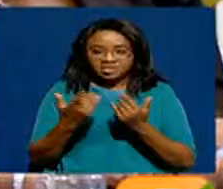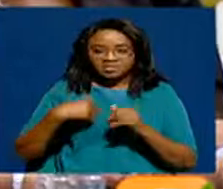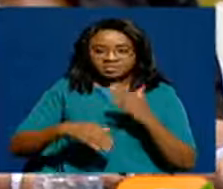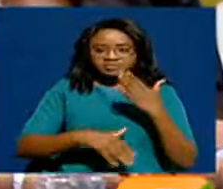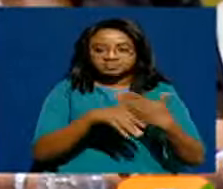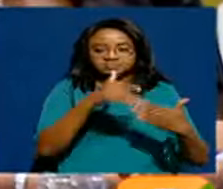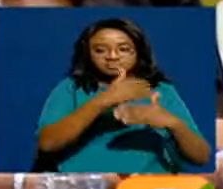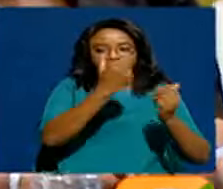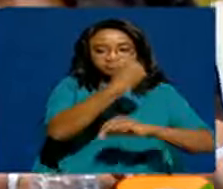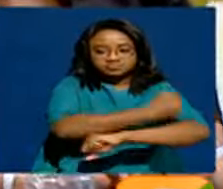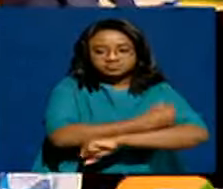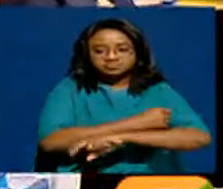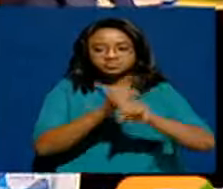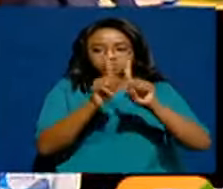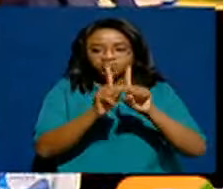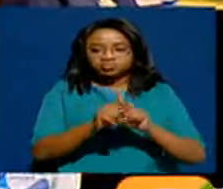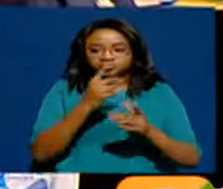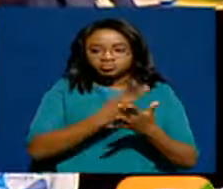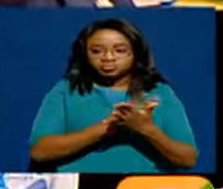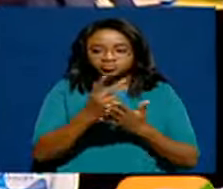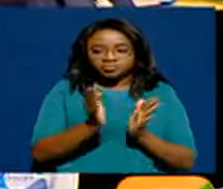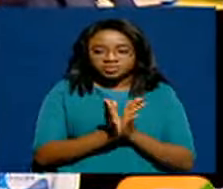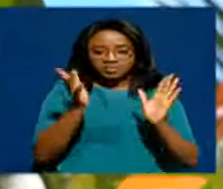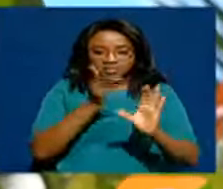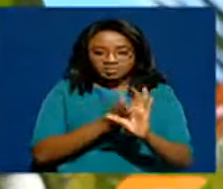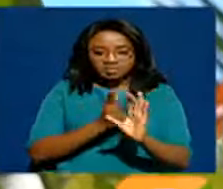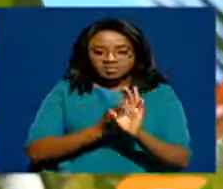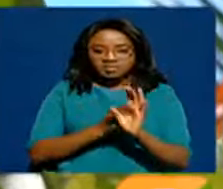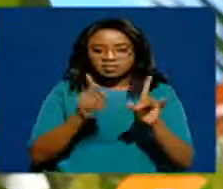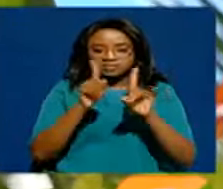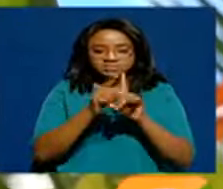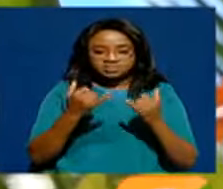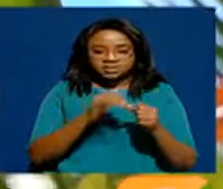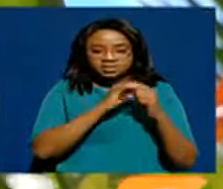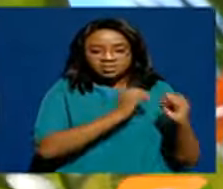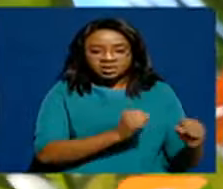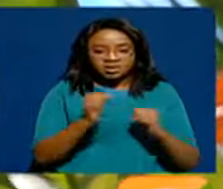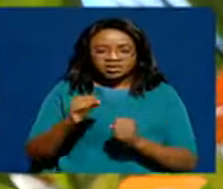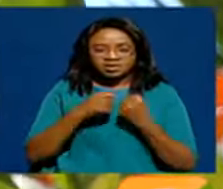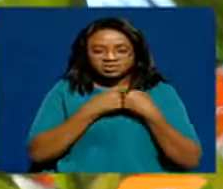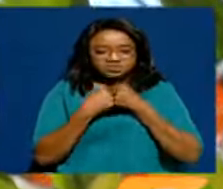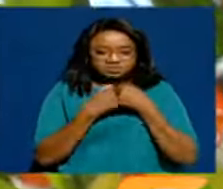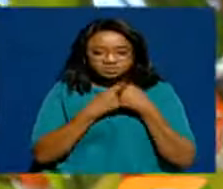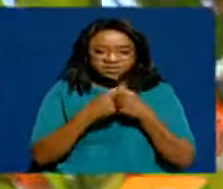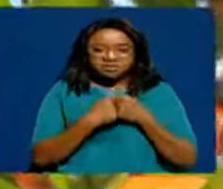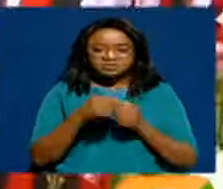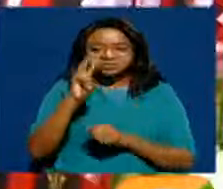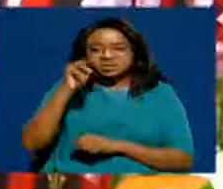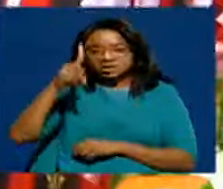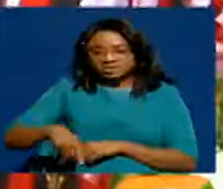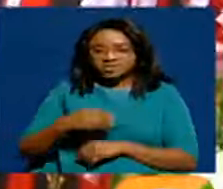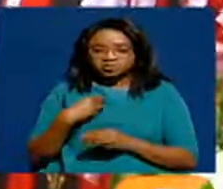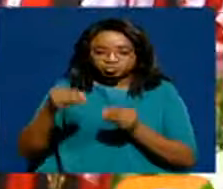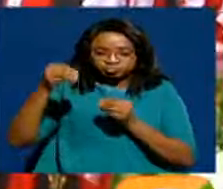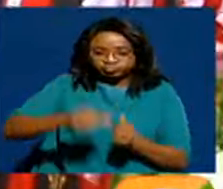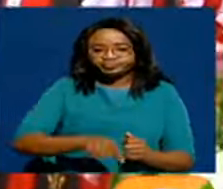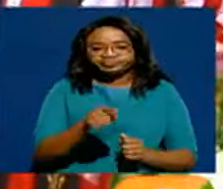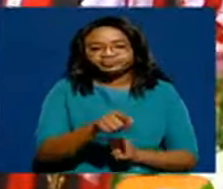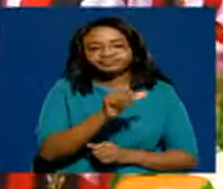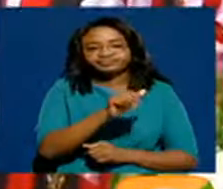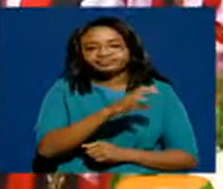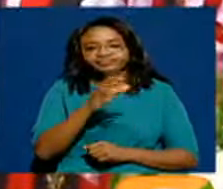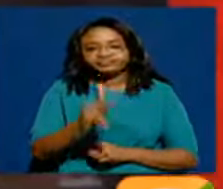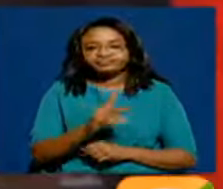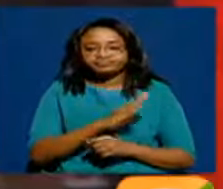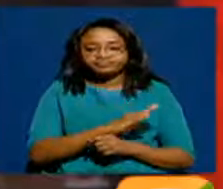a report on its two-week public participation, pressure continues to pile on members of parliament to shoot down the bill. The Anglican Church leading